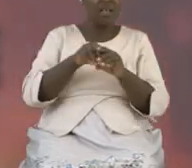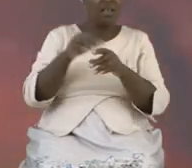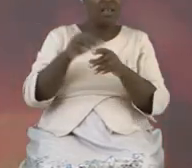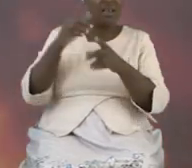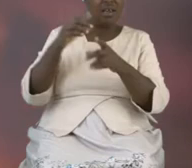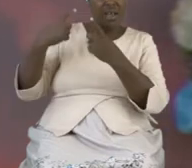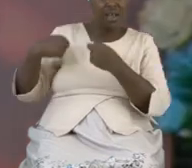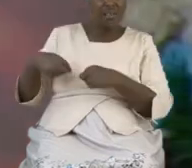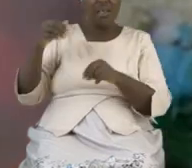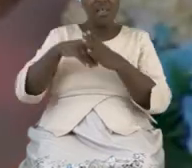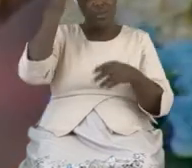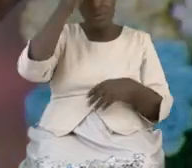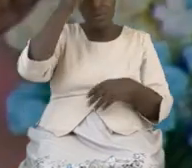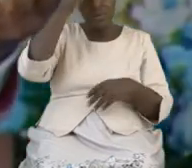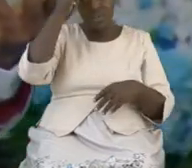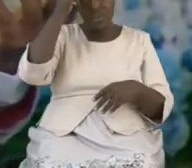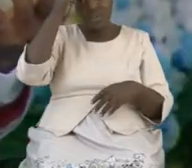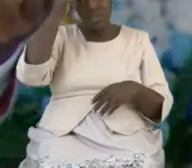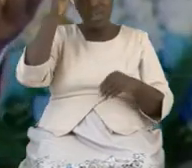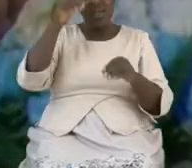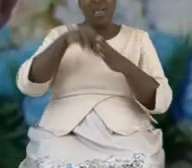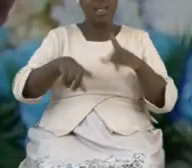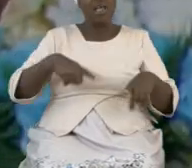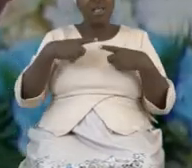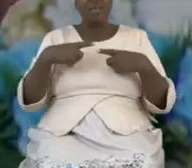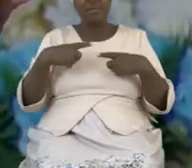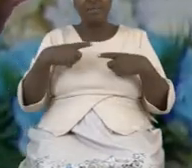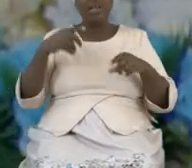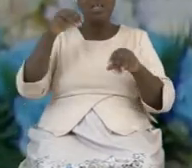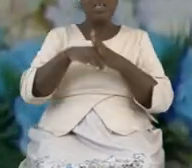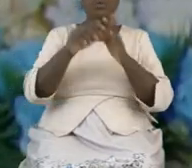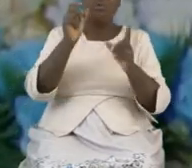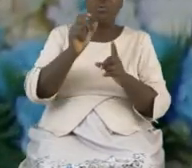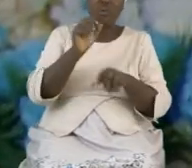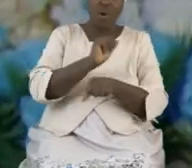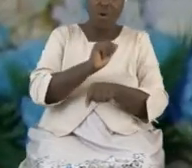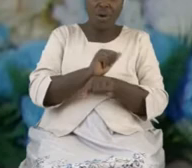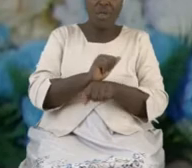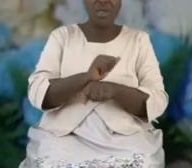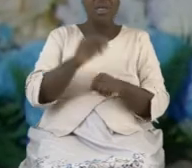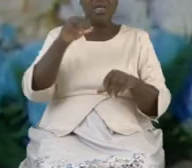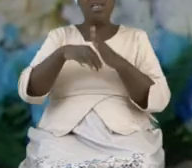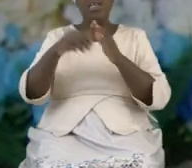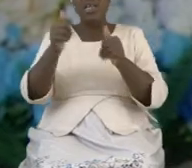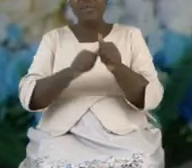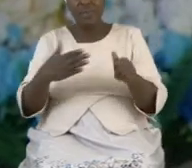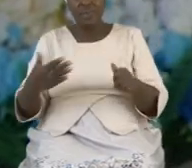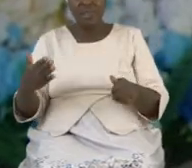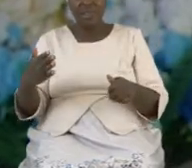thought, in life, in work, in everything.